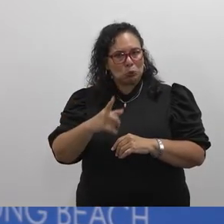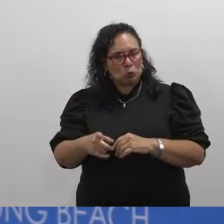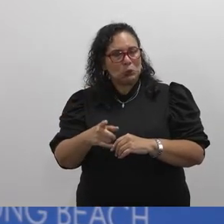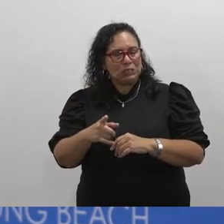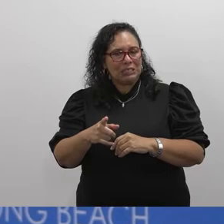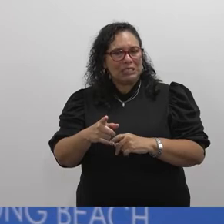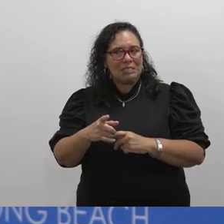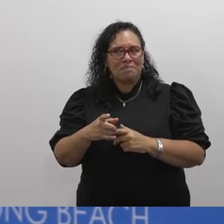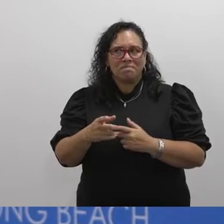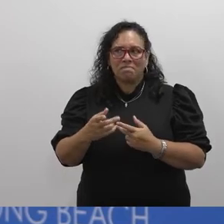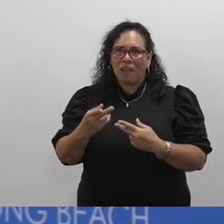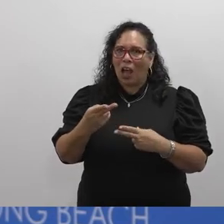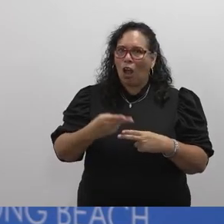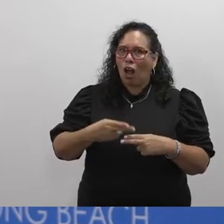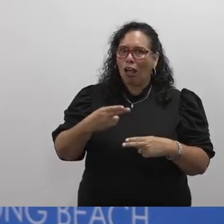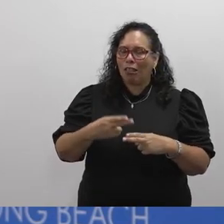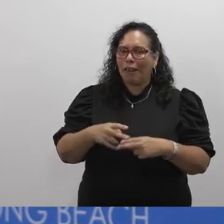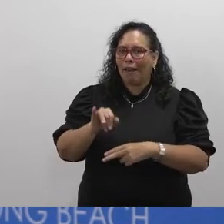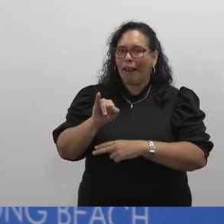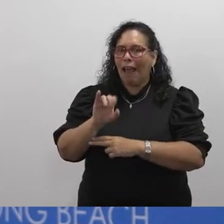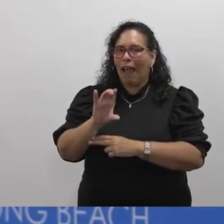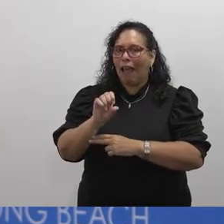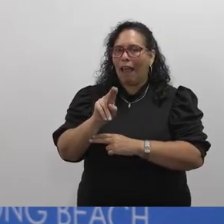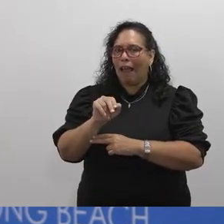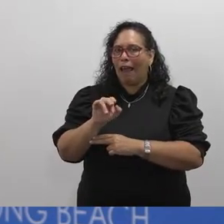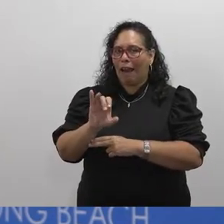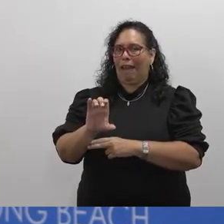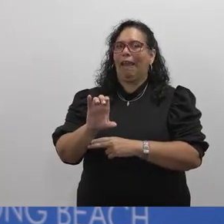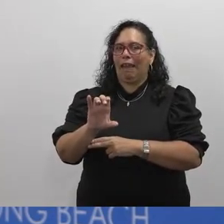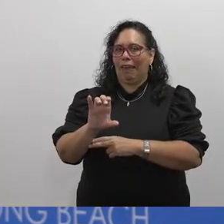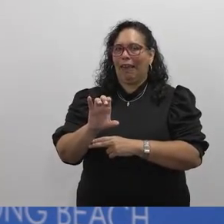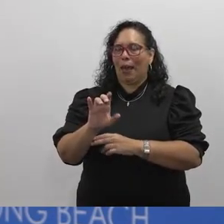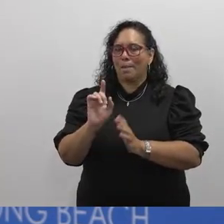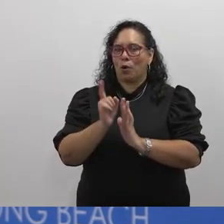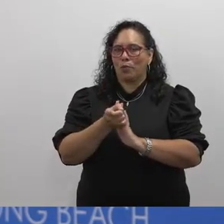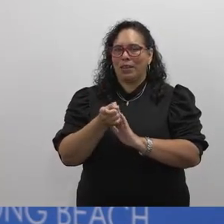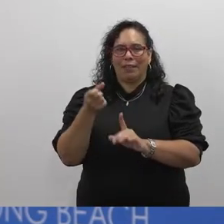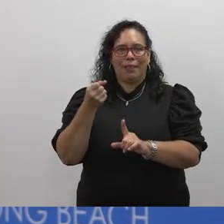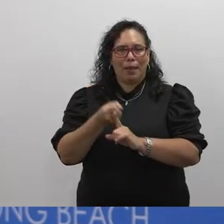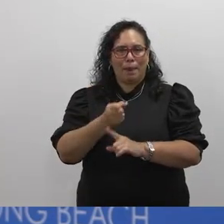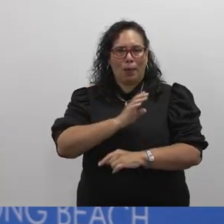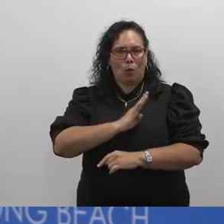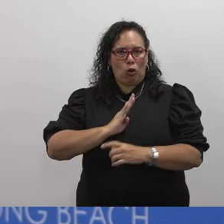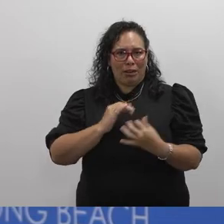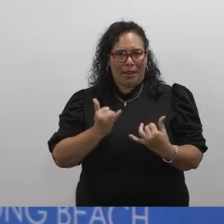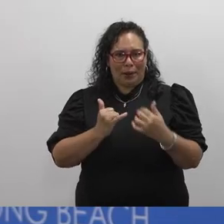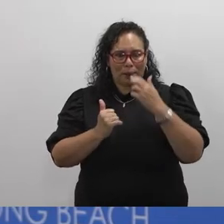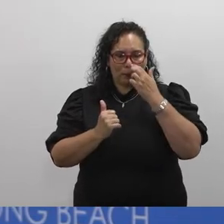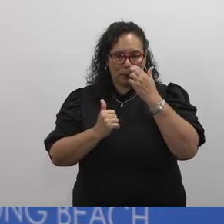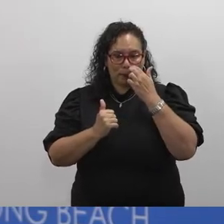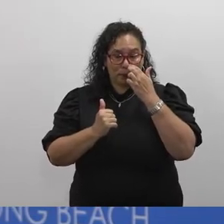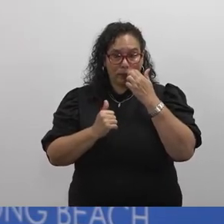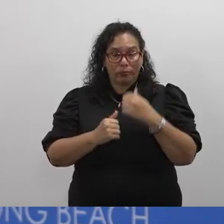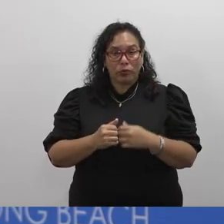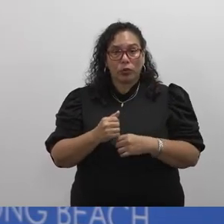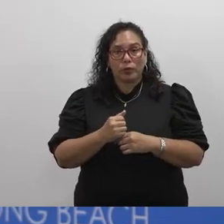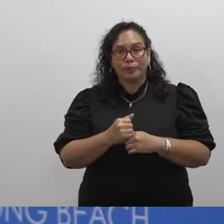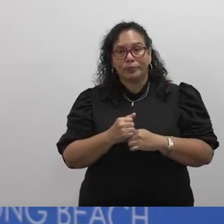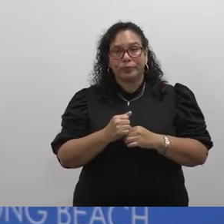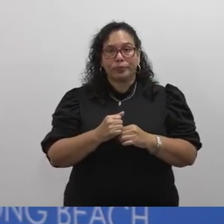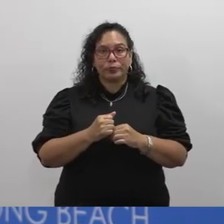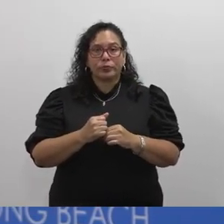I'll call it iconic moments to the impact of the board today. With that said, one of the